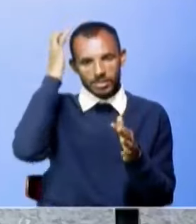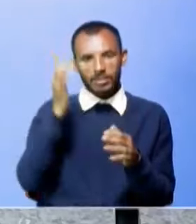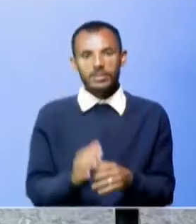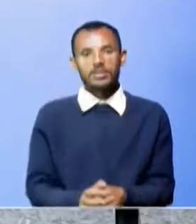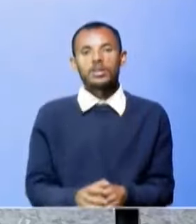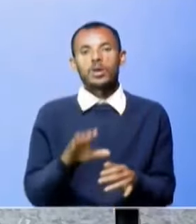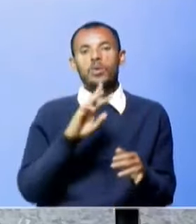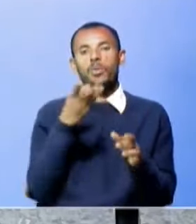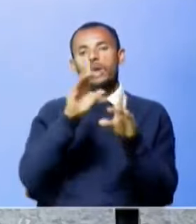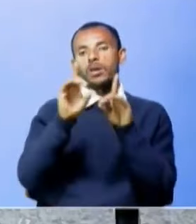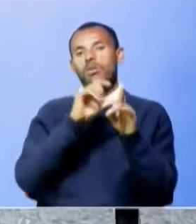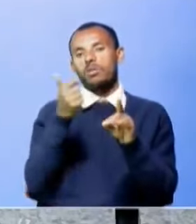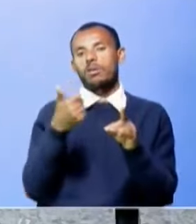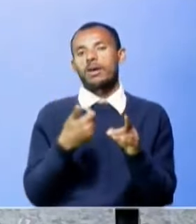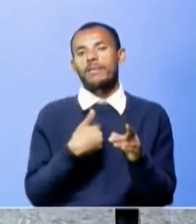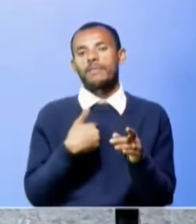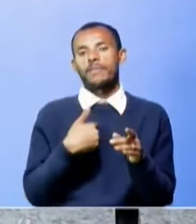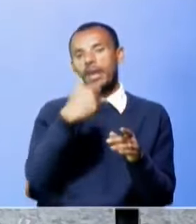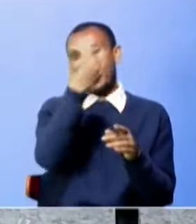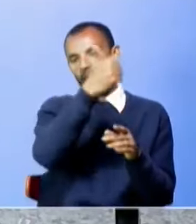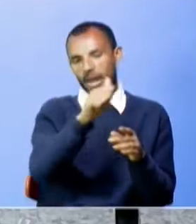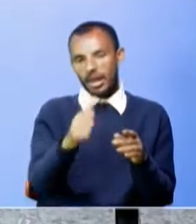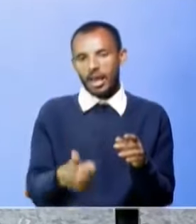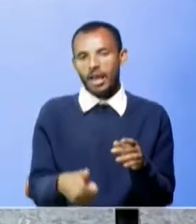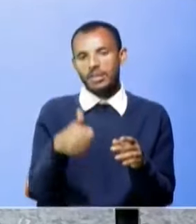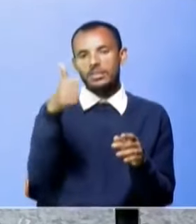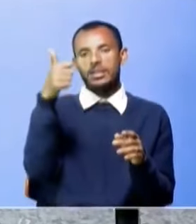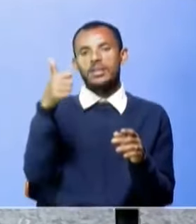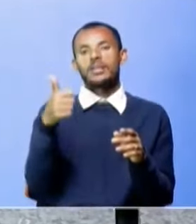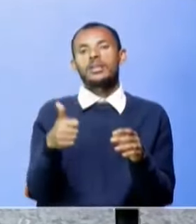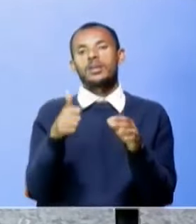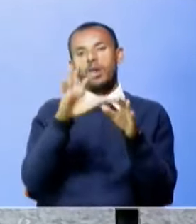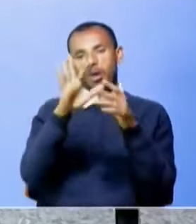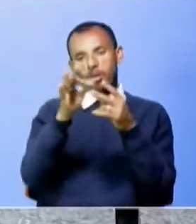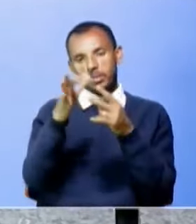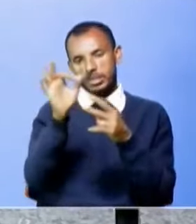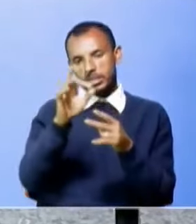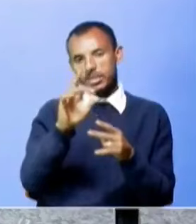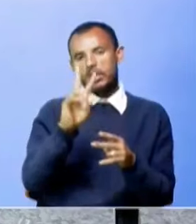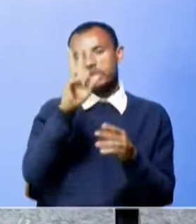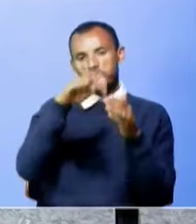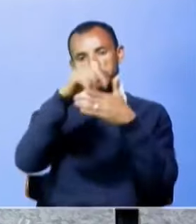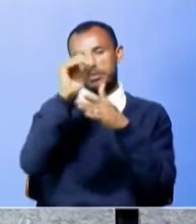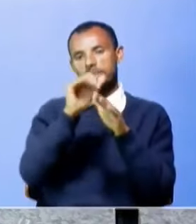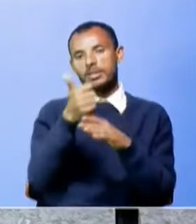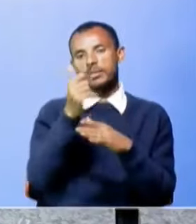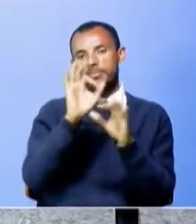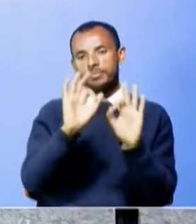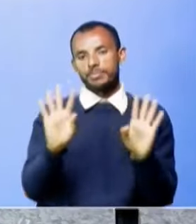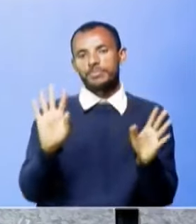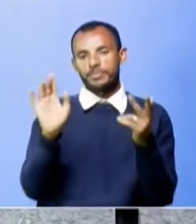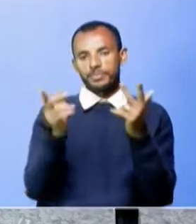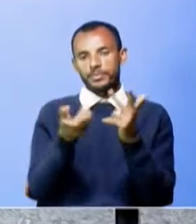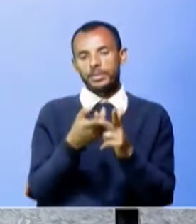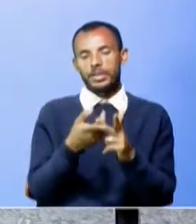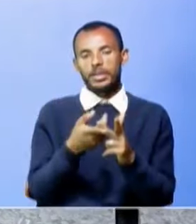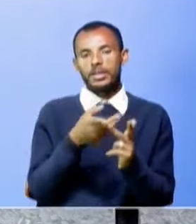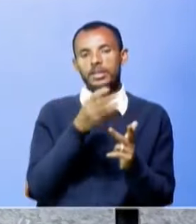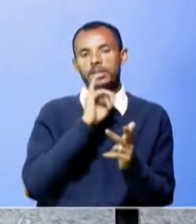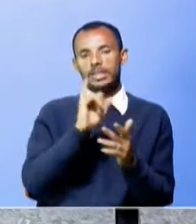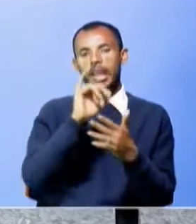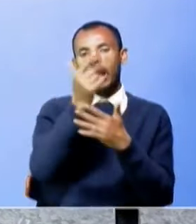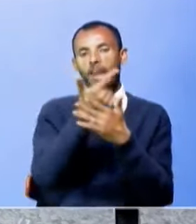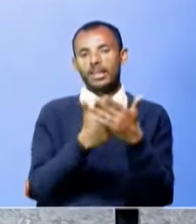So we don't have any other option except head and tail, right? The third one is list